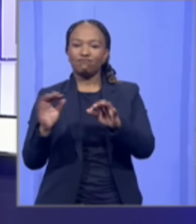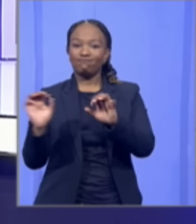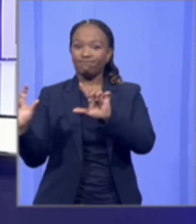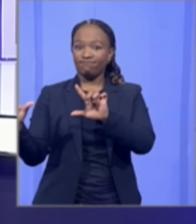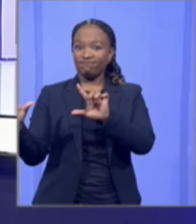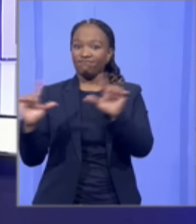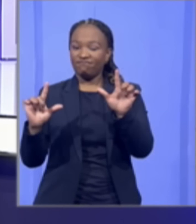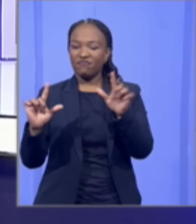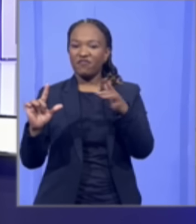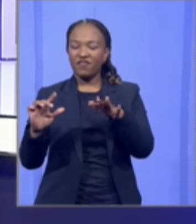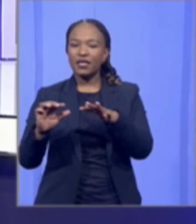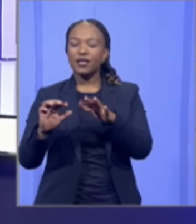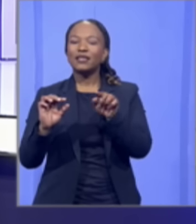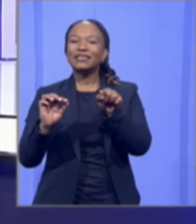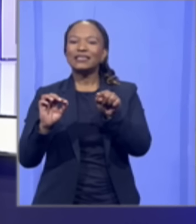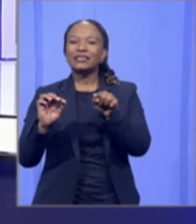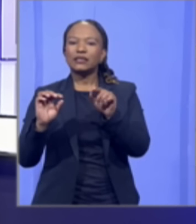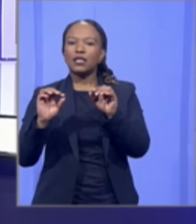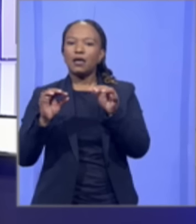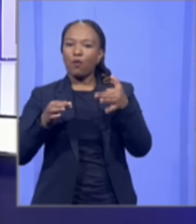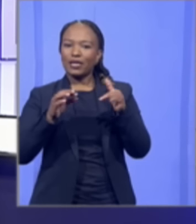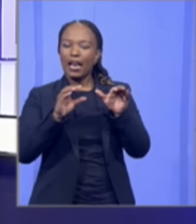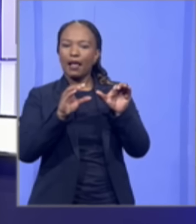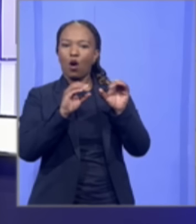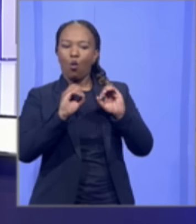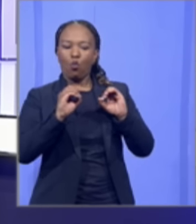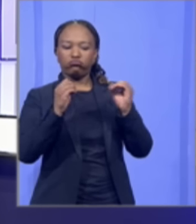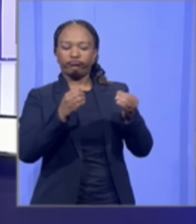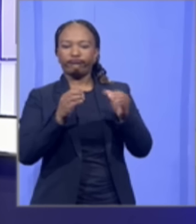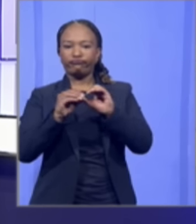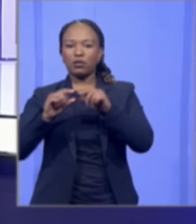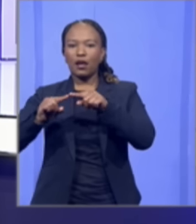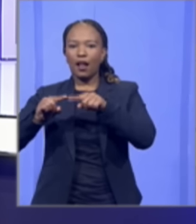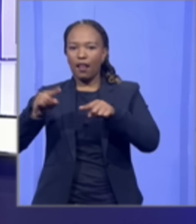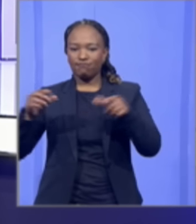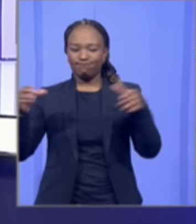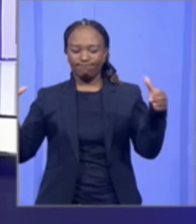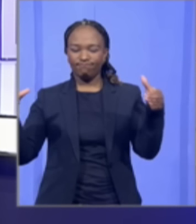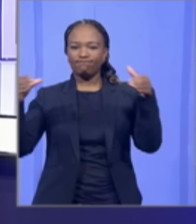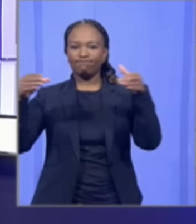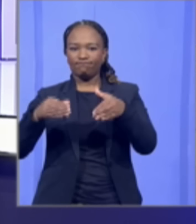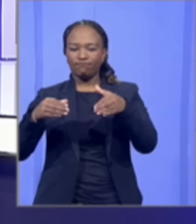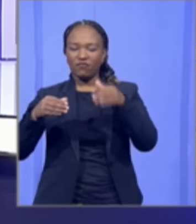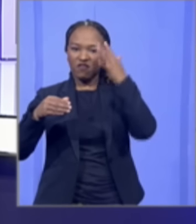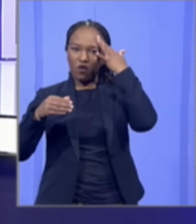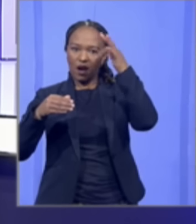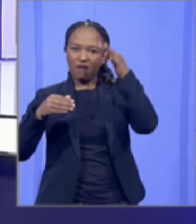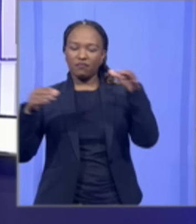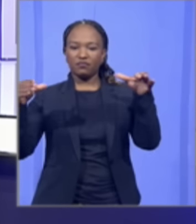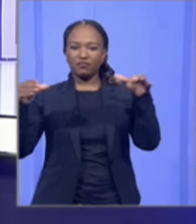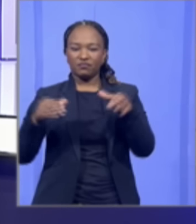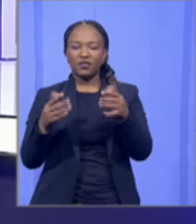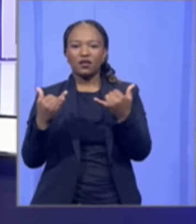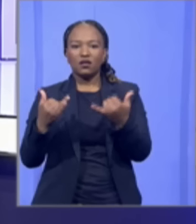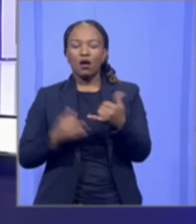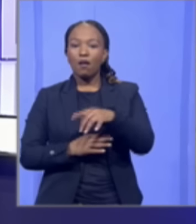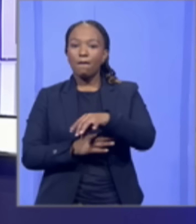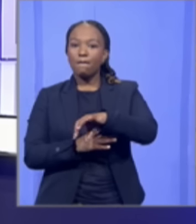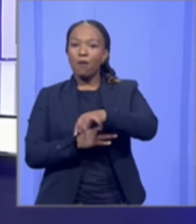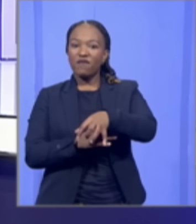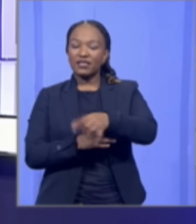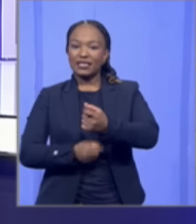bopa ke mekgatlo e fapanego ka ge naga ga bjale e laola ka gare ga pušo ya botee bja bosetšhaba go rialo province ya Gauteng e tla